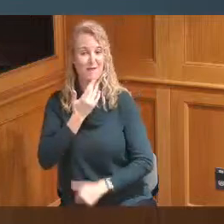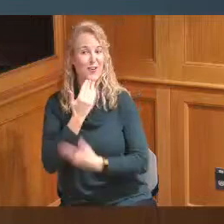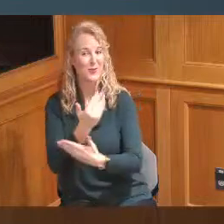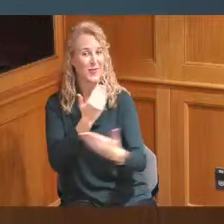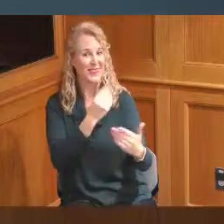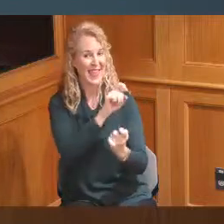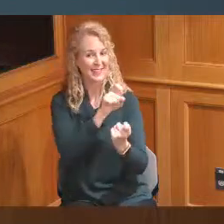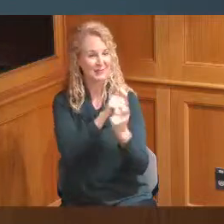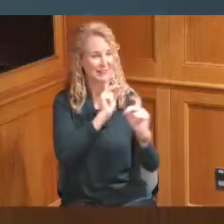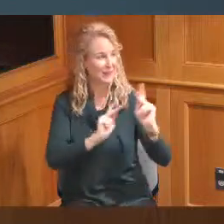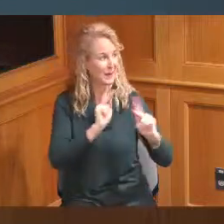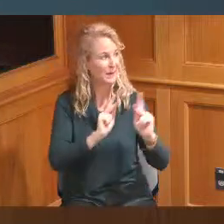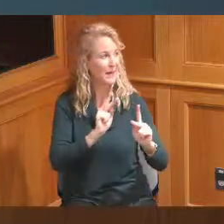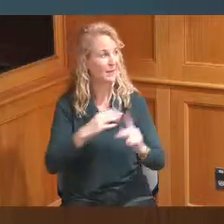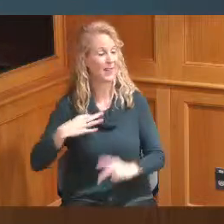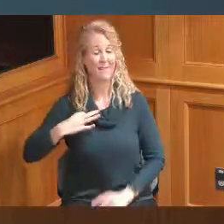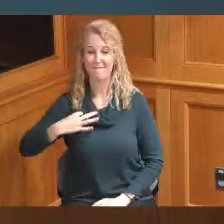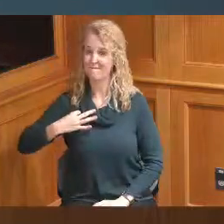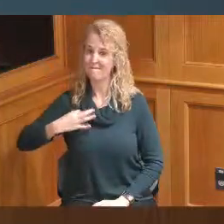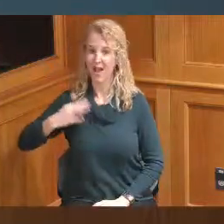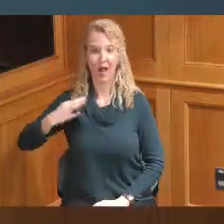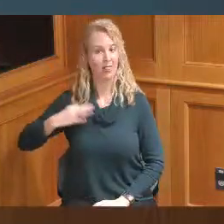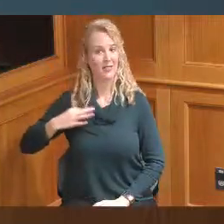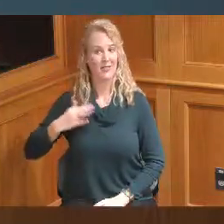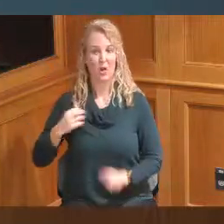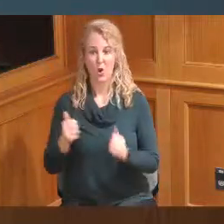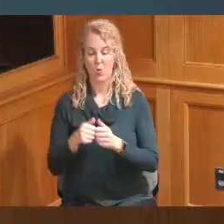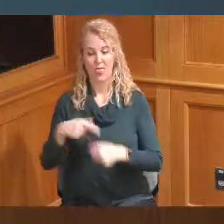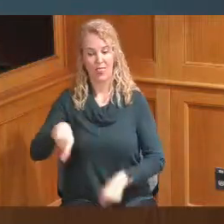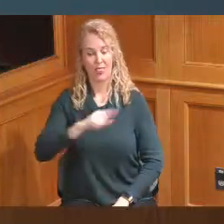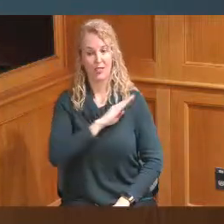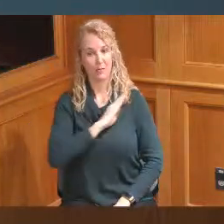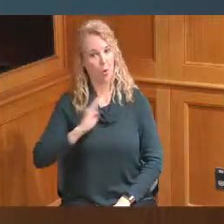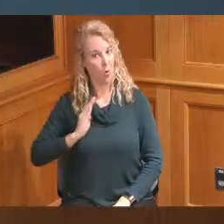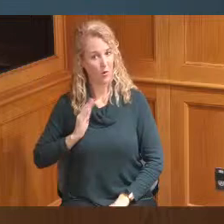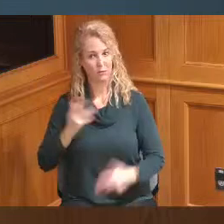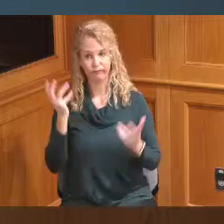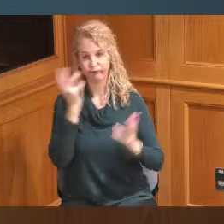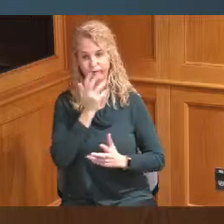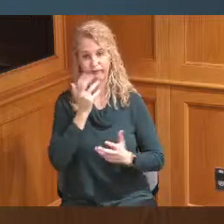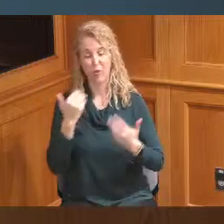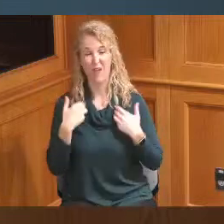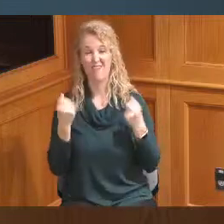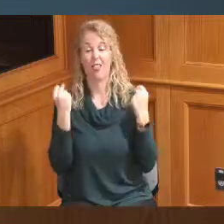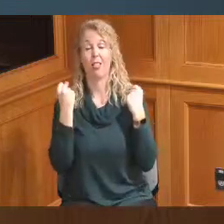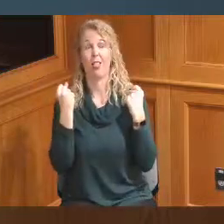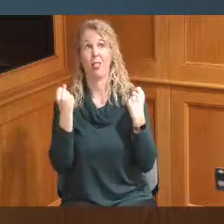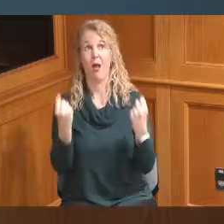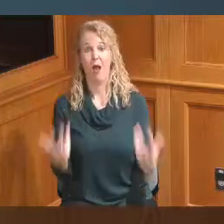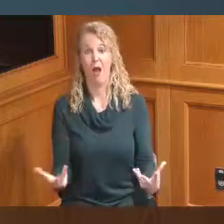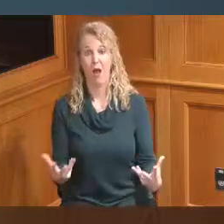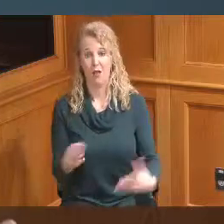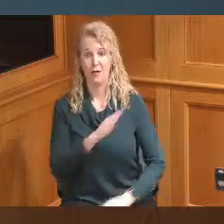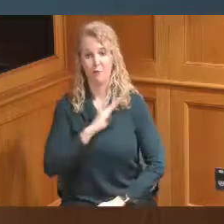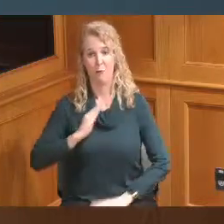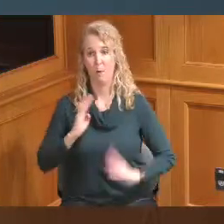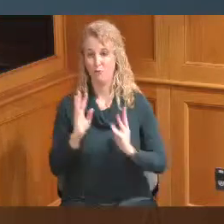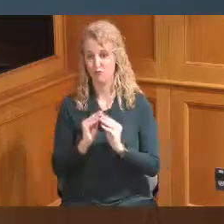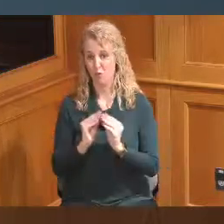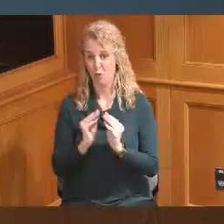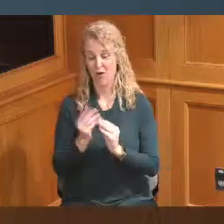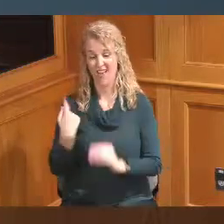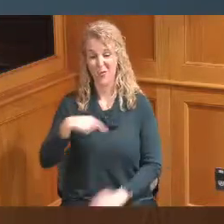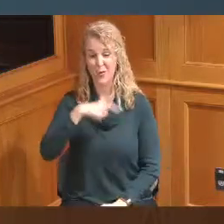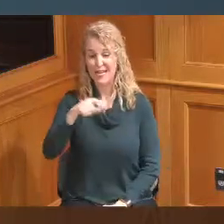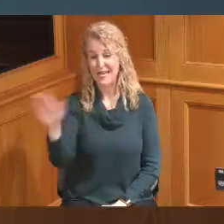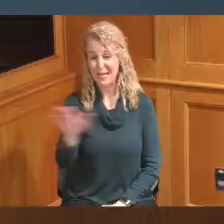thank folks who are volunteering to be on these boards because we have a lot of boards and we need expertise.